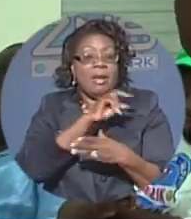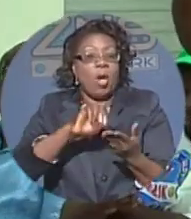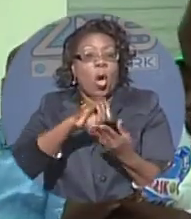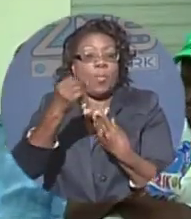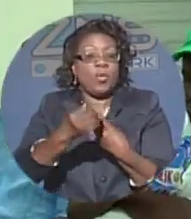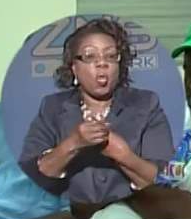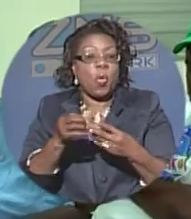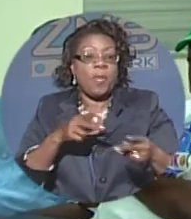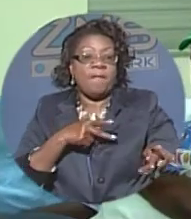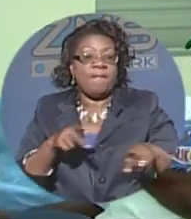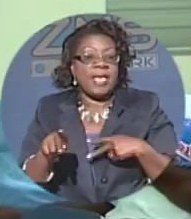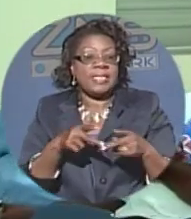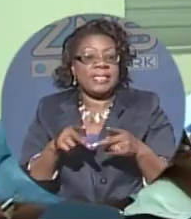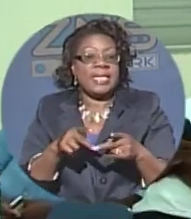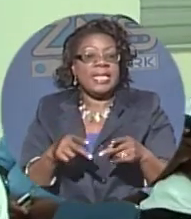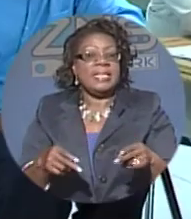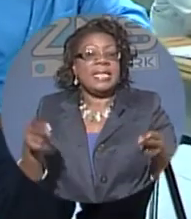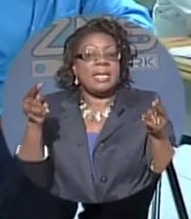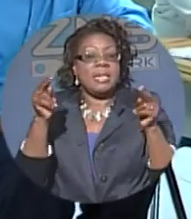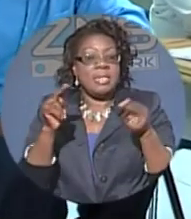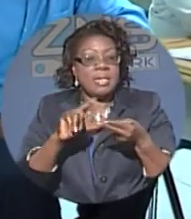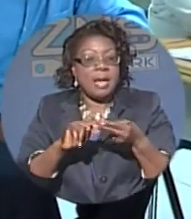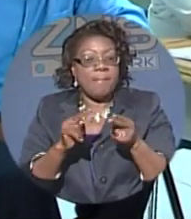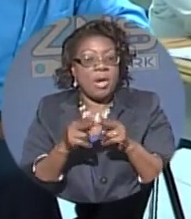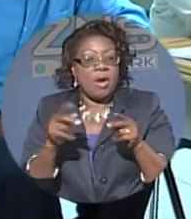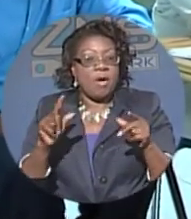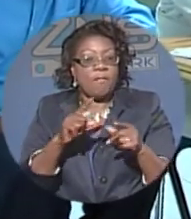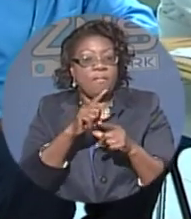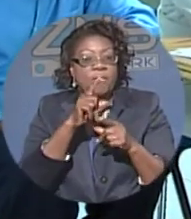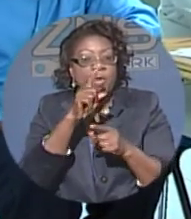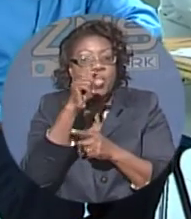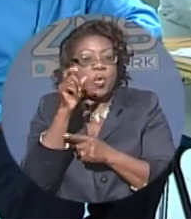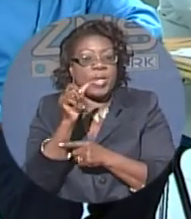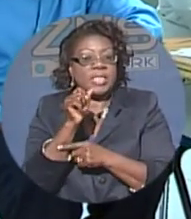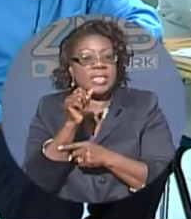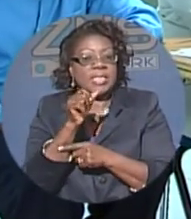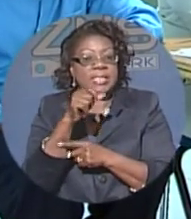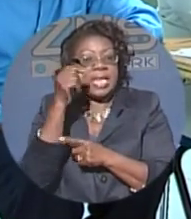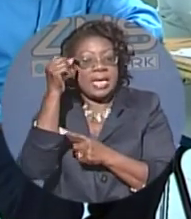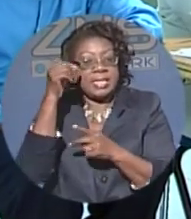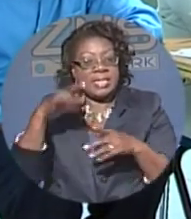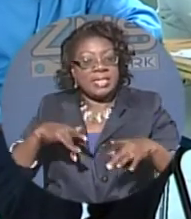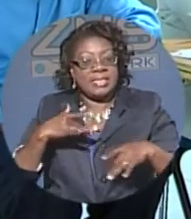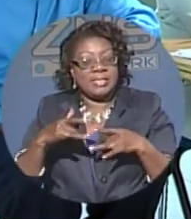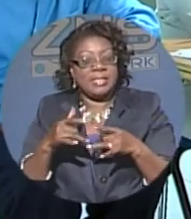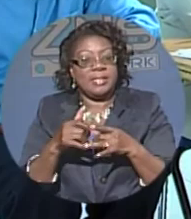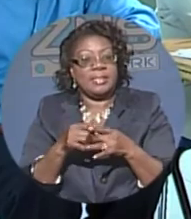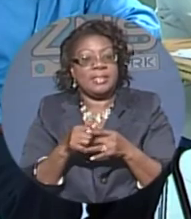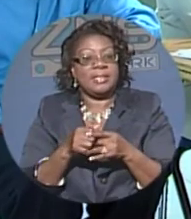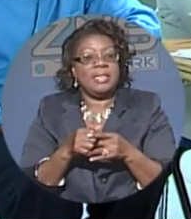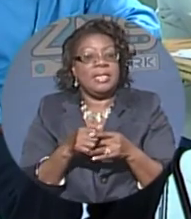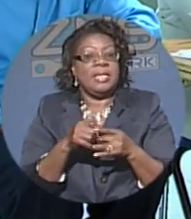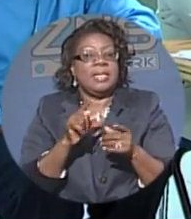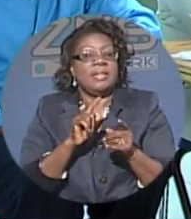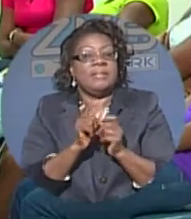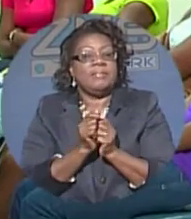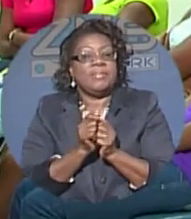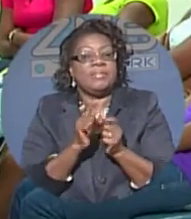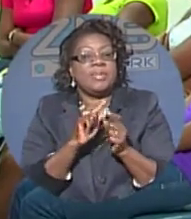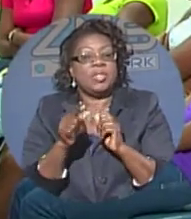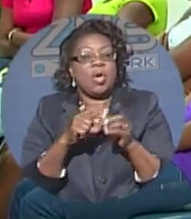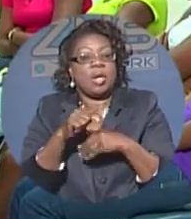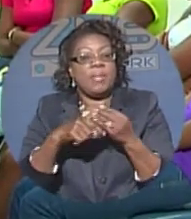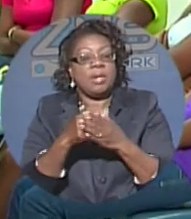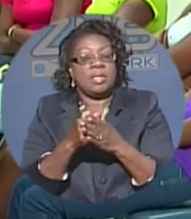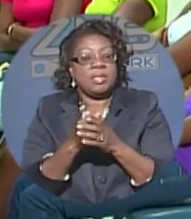of questions and some concerns, but the committee members were able to address them, leaving Androsians looking forward to the festival, which they hope